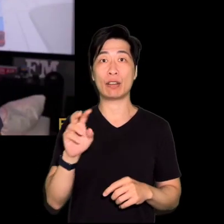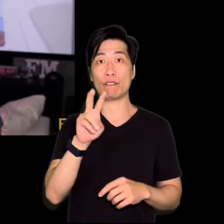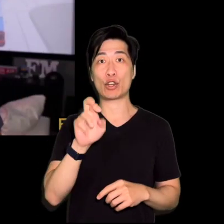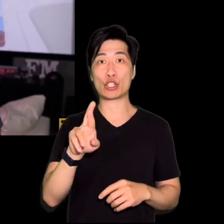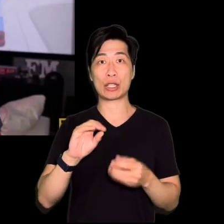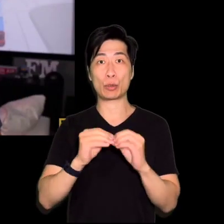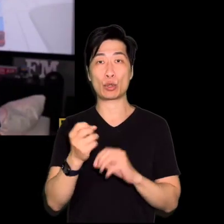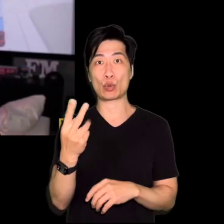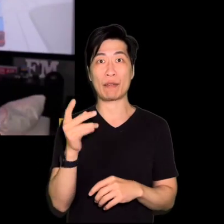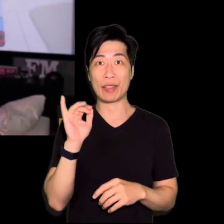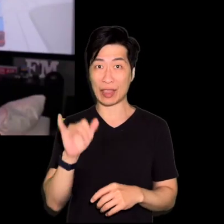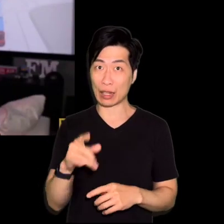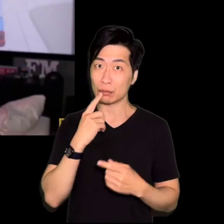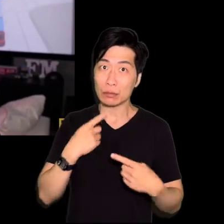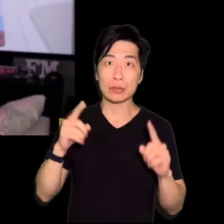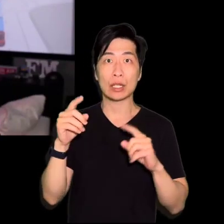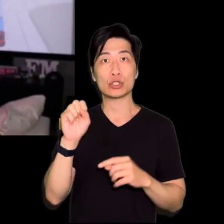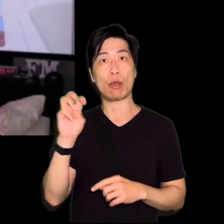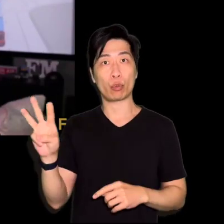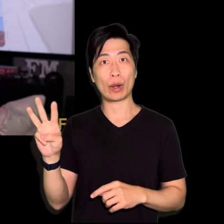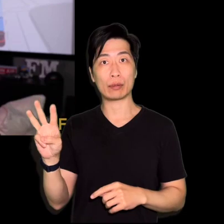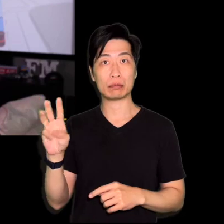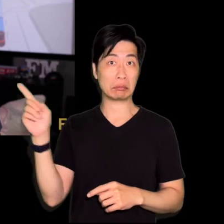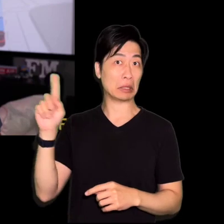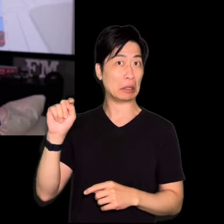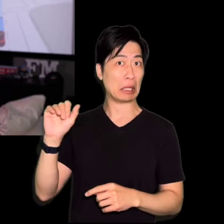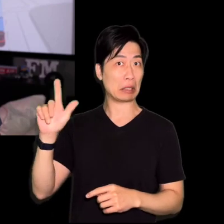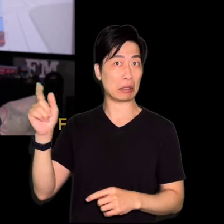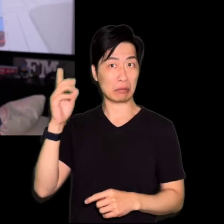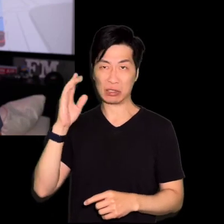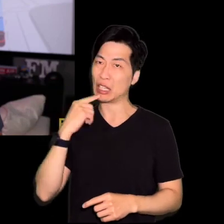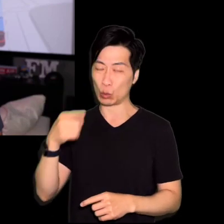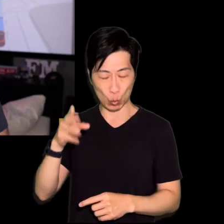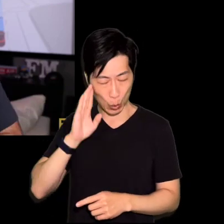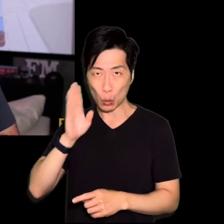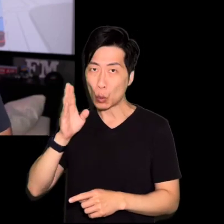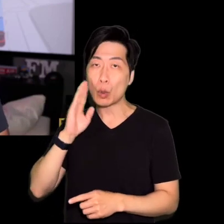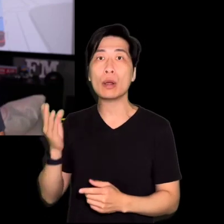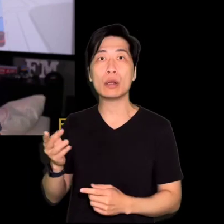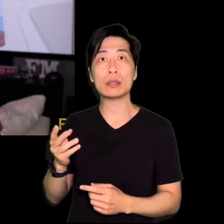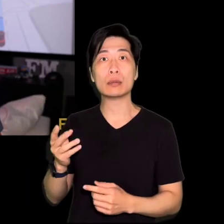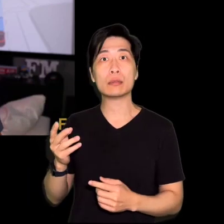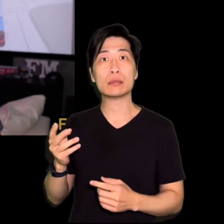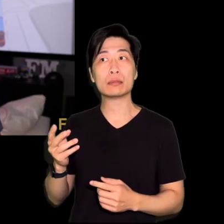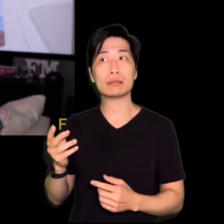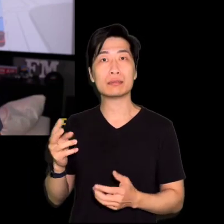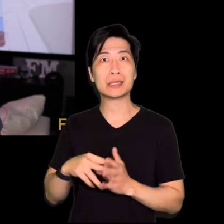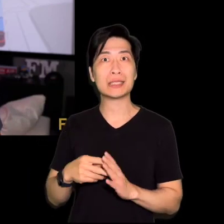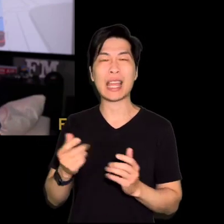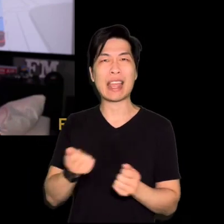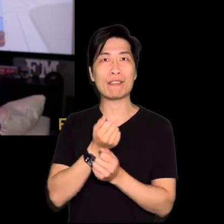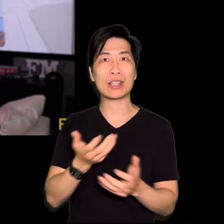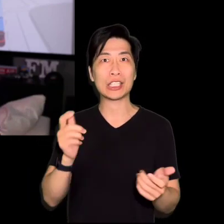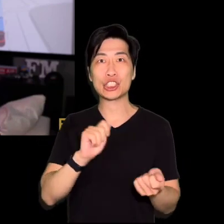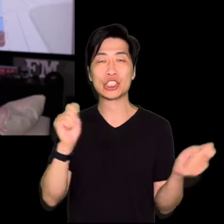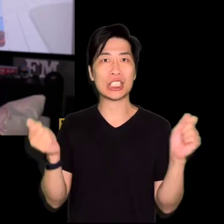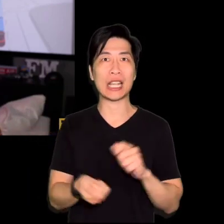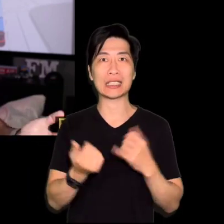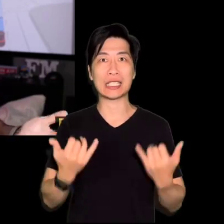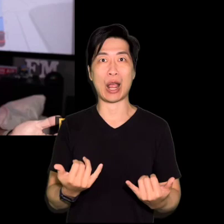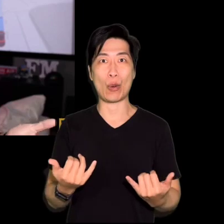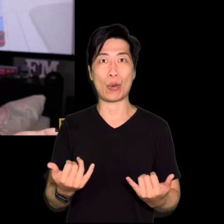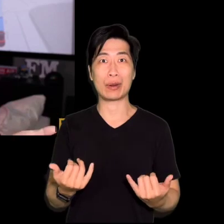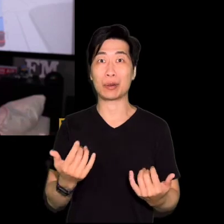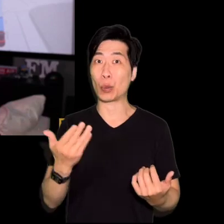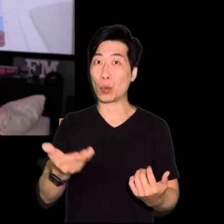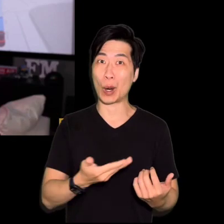is the software that Tesla says it's going to be, everything is changed now. Welcome